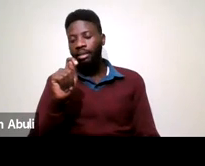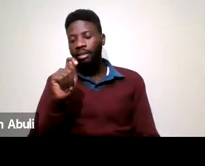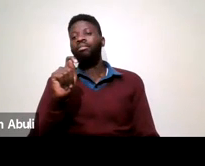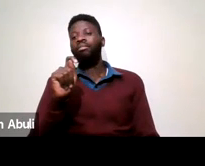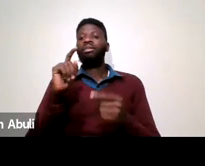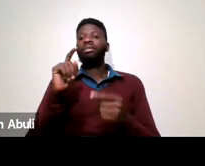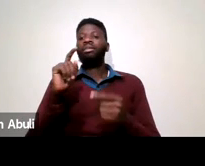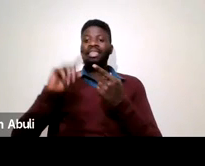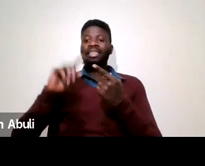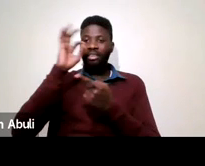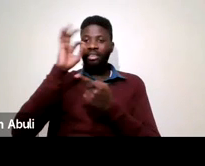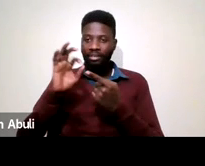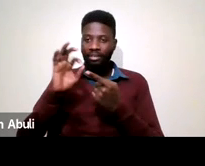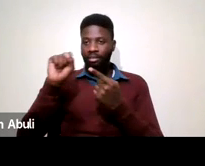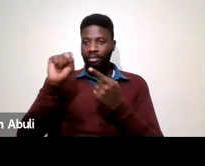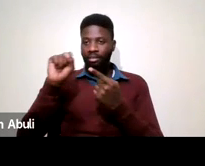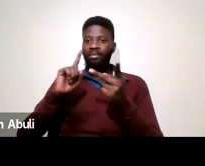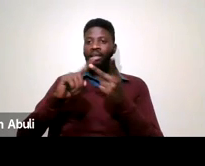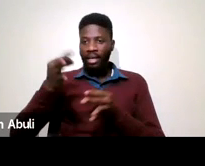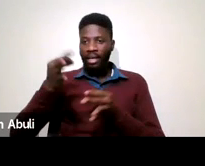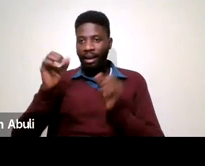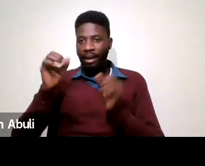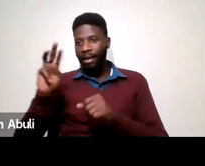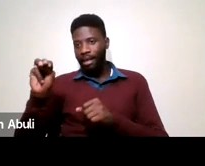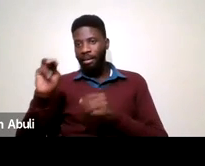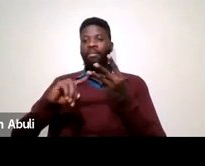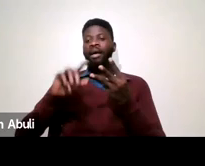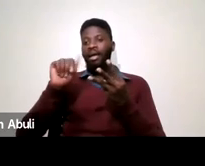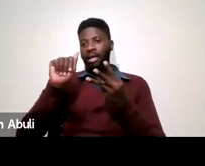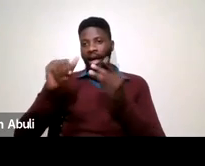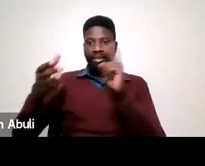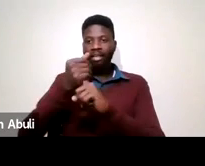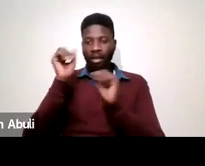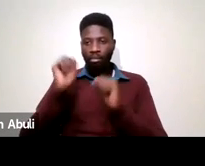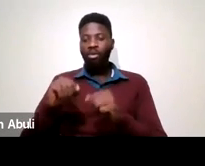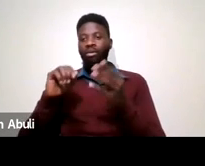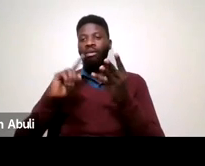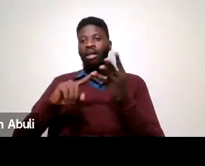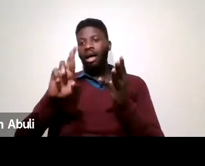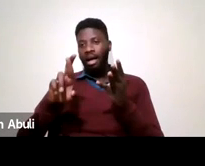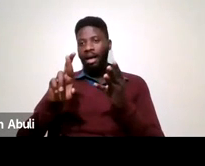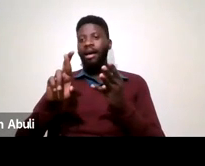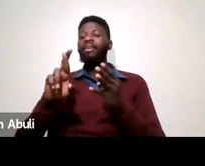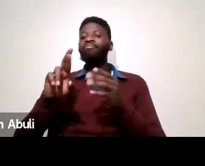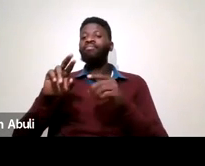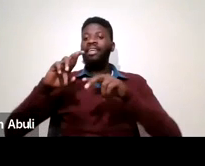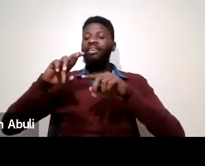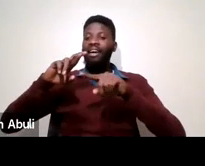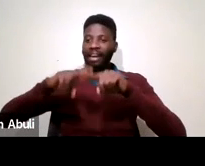and ROs for relevant and time-bound. Thank you. Beautiful,